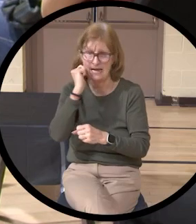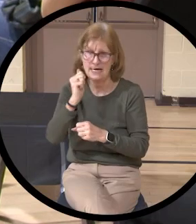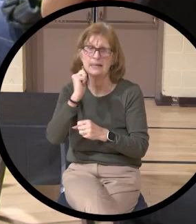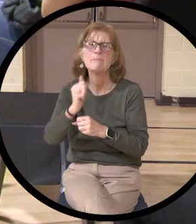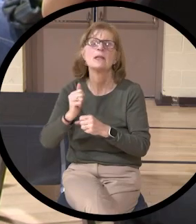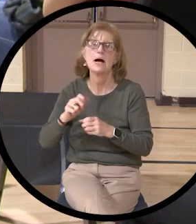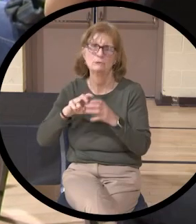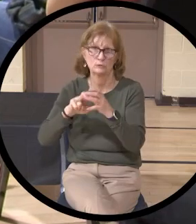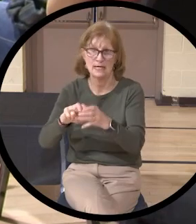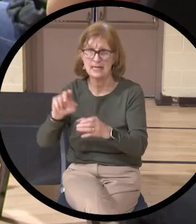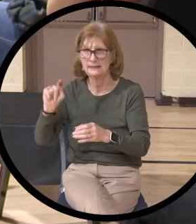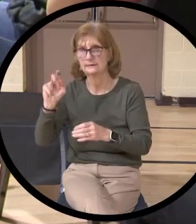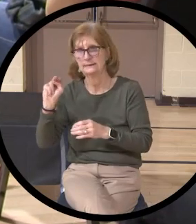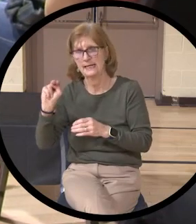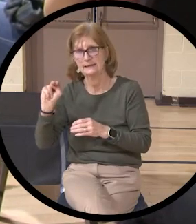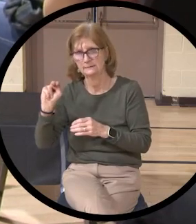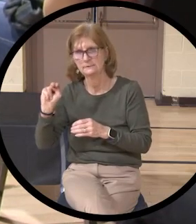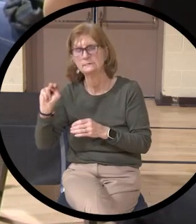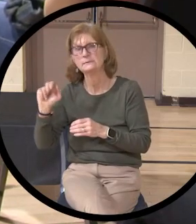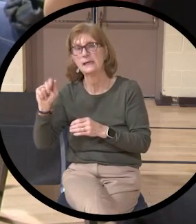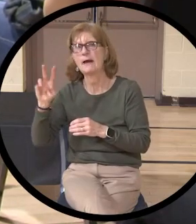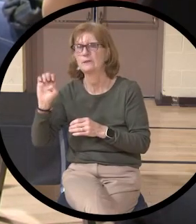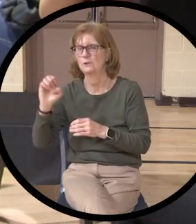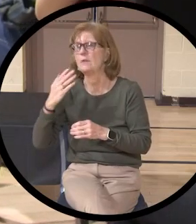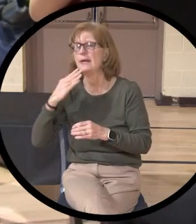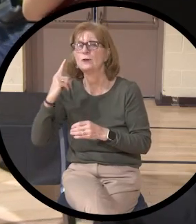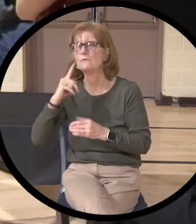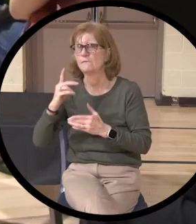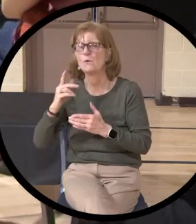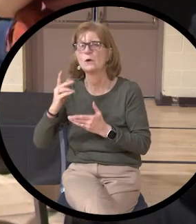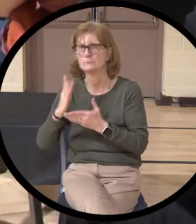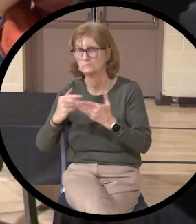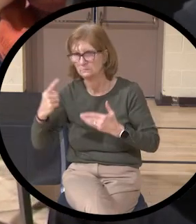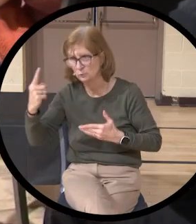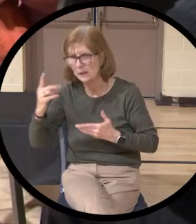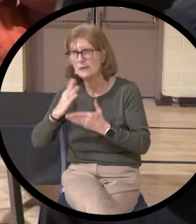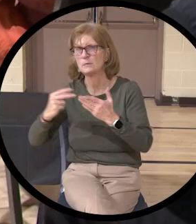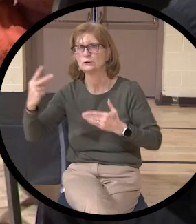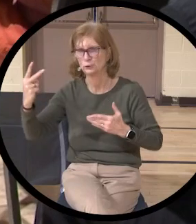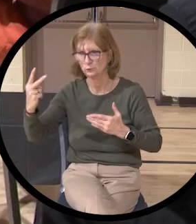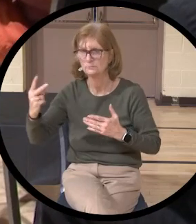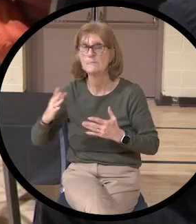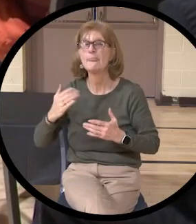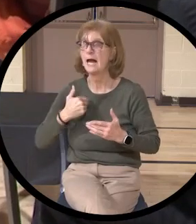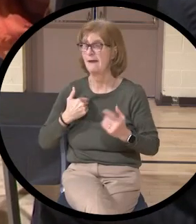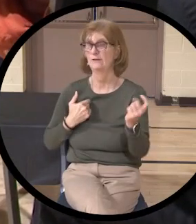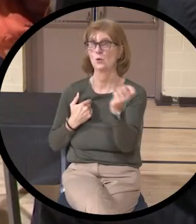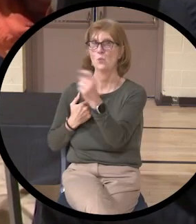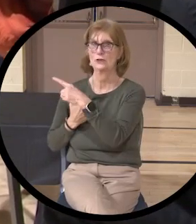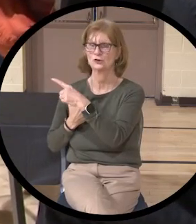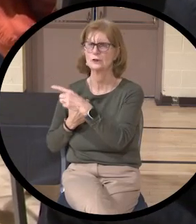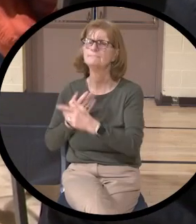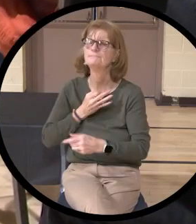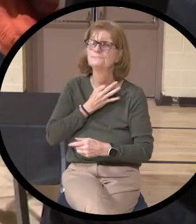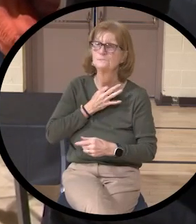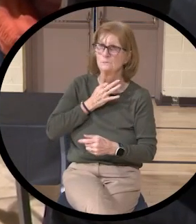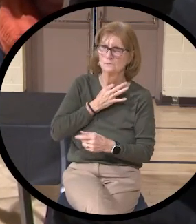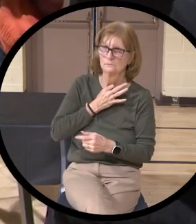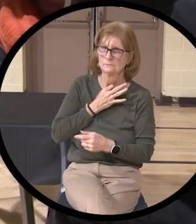want to thank you again for phase 1 and phase 2. My question is, are there any